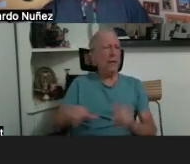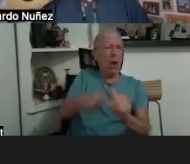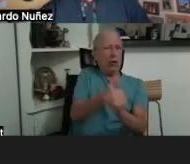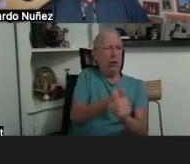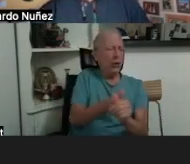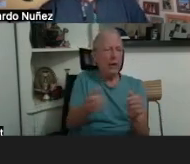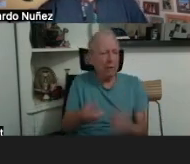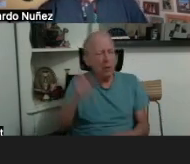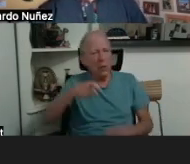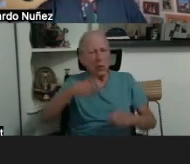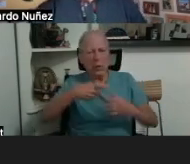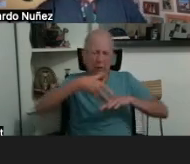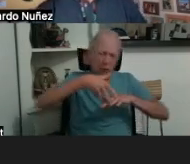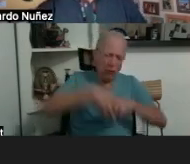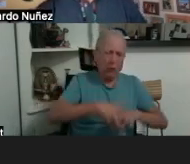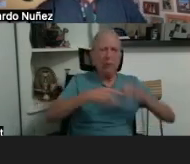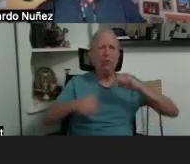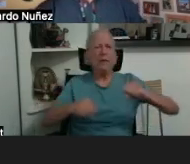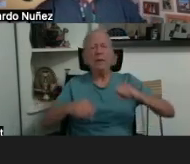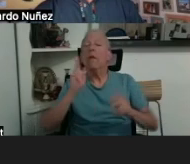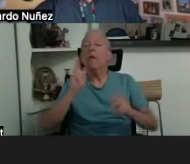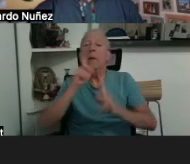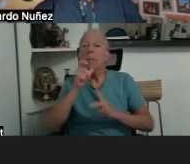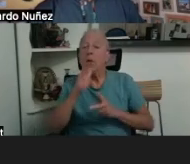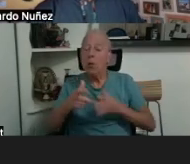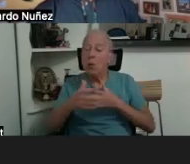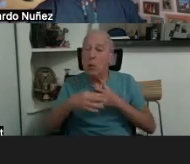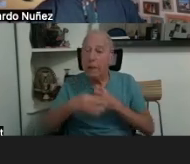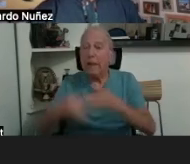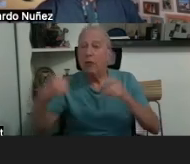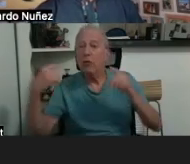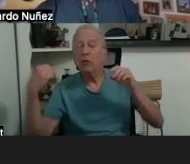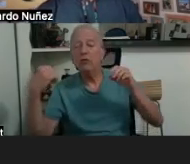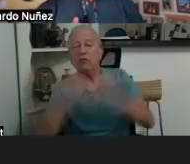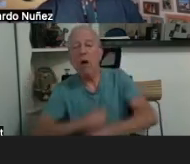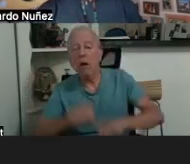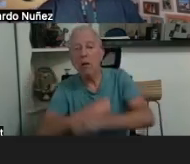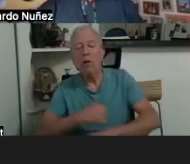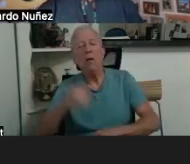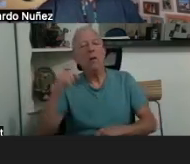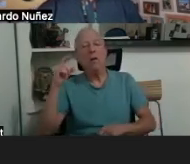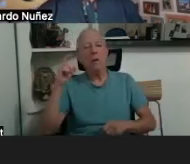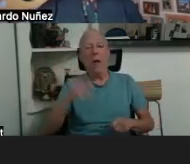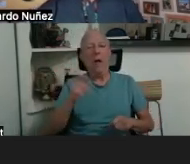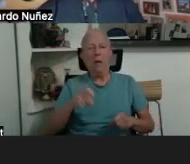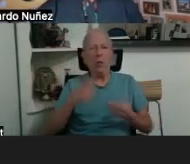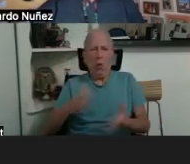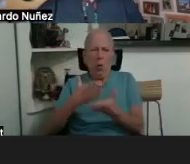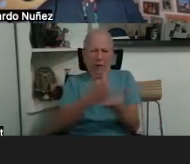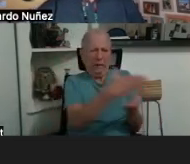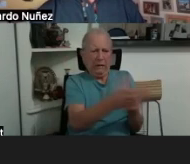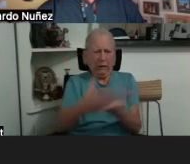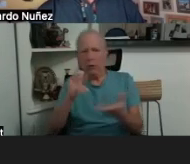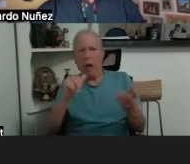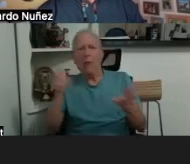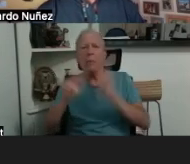with leadership from those on the front lines of struggle risks both being exclusionary to these folks and their